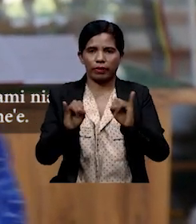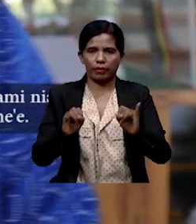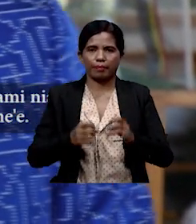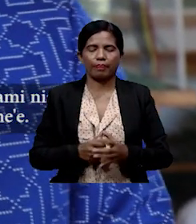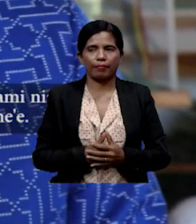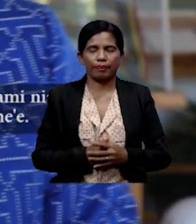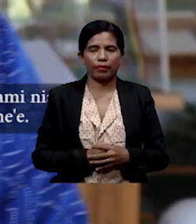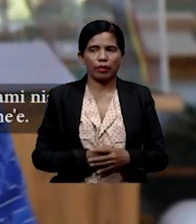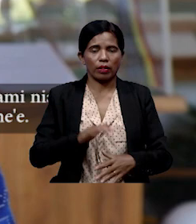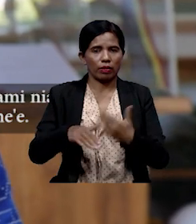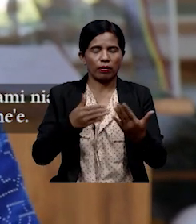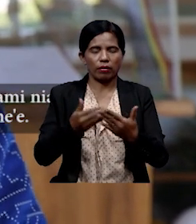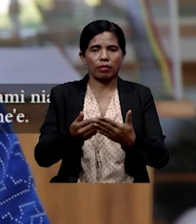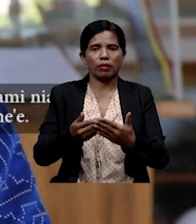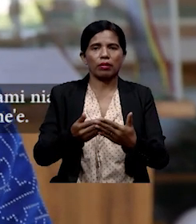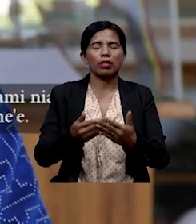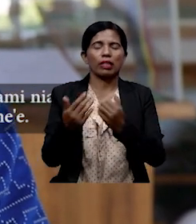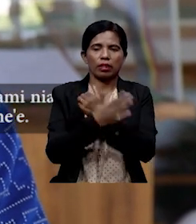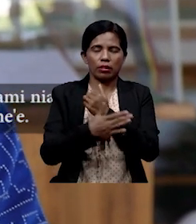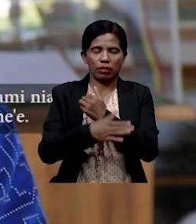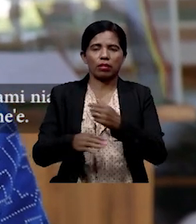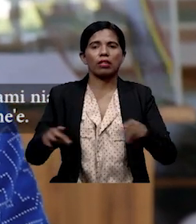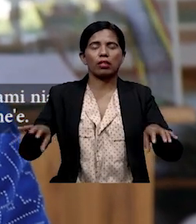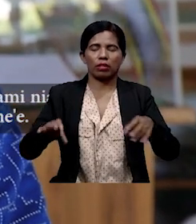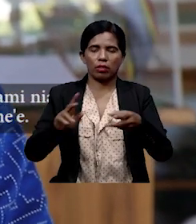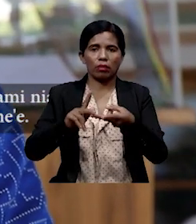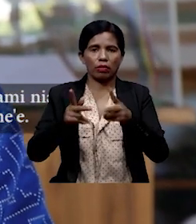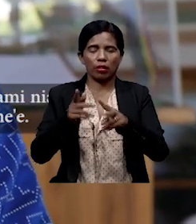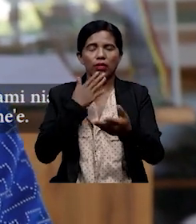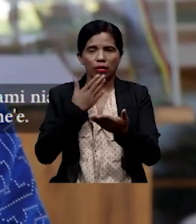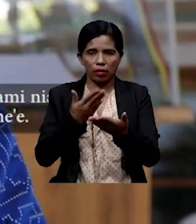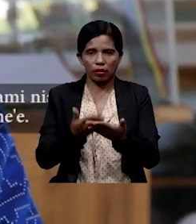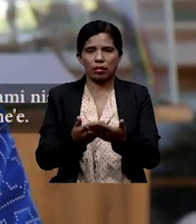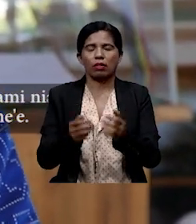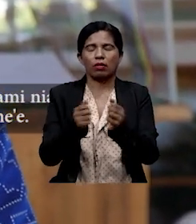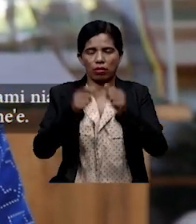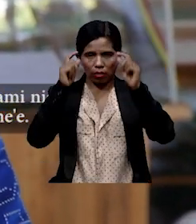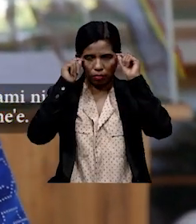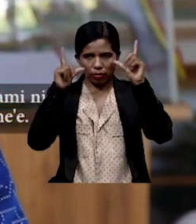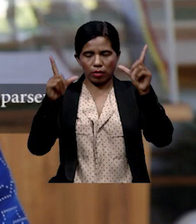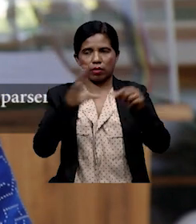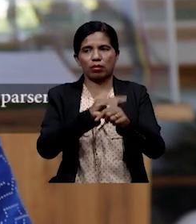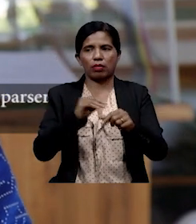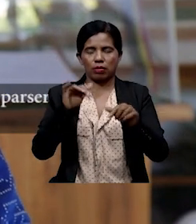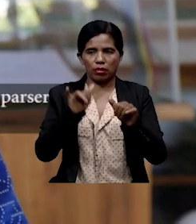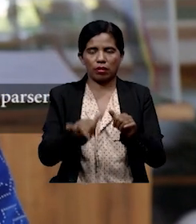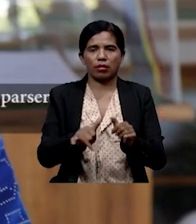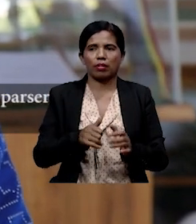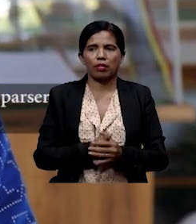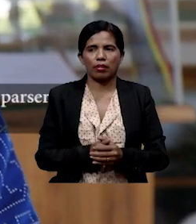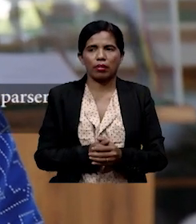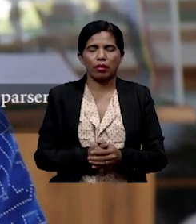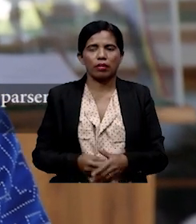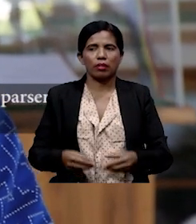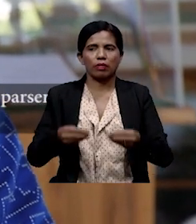Our country and our government are great friends of the people of Timor-Leste, and it's a delight for us to be here. Our relationship